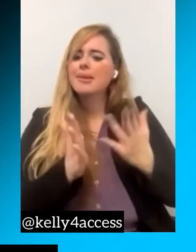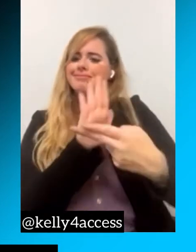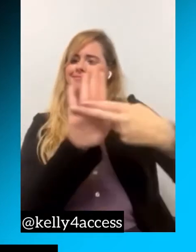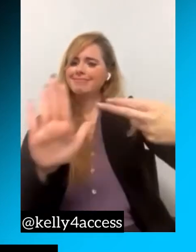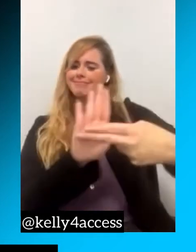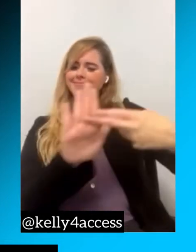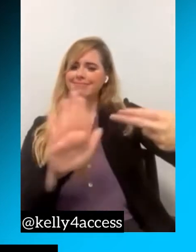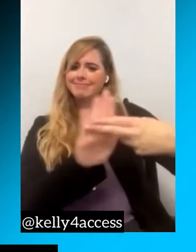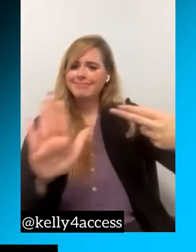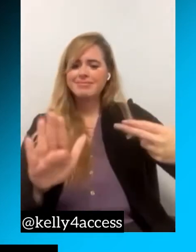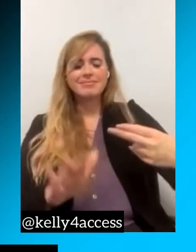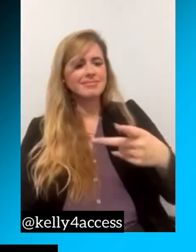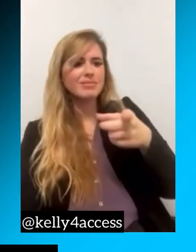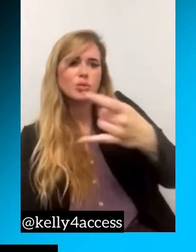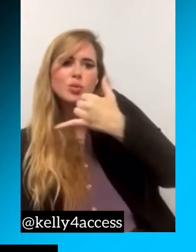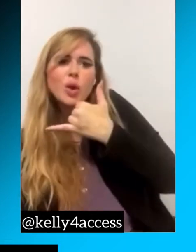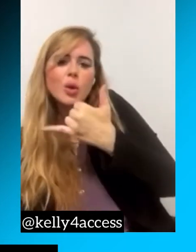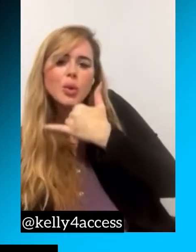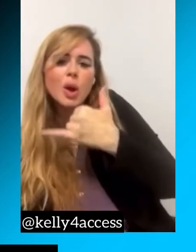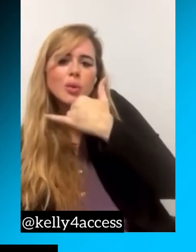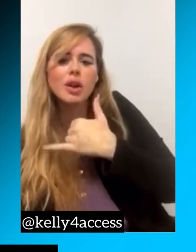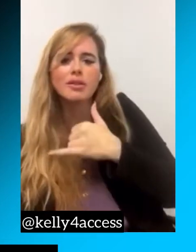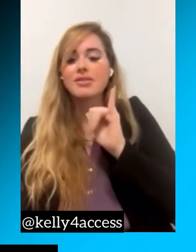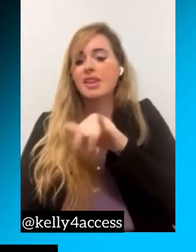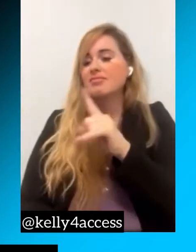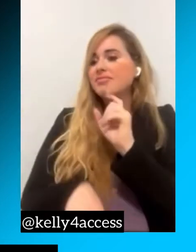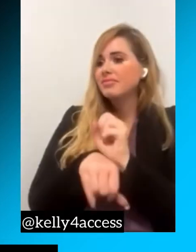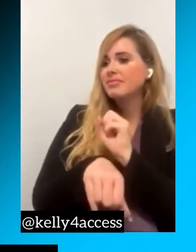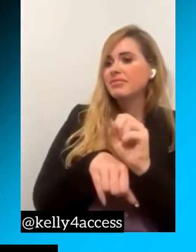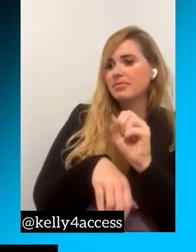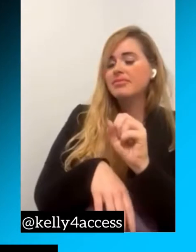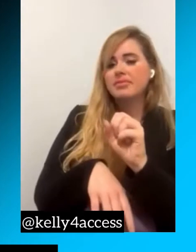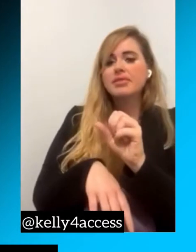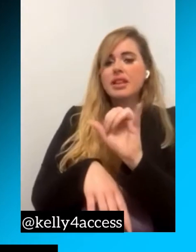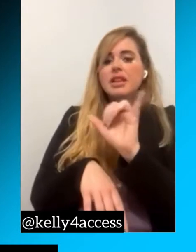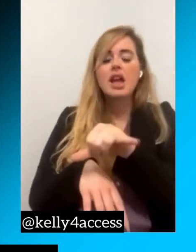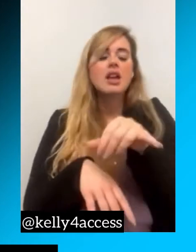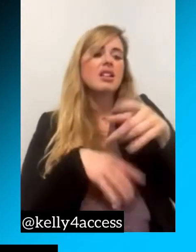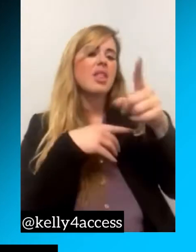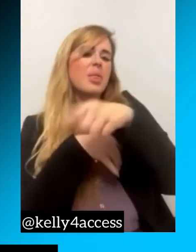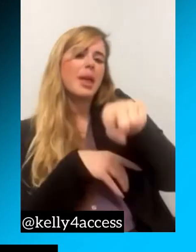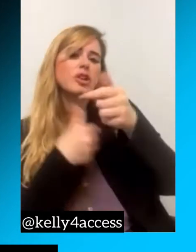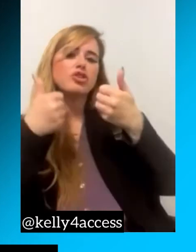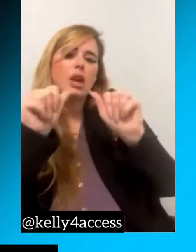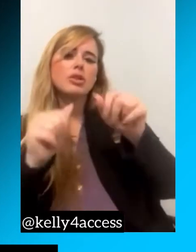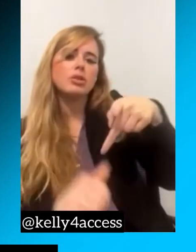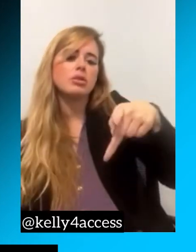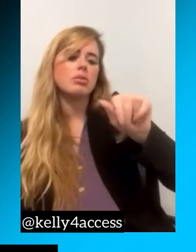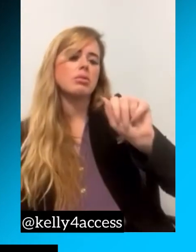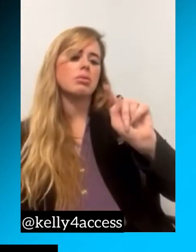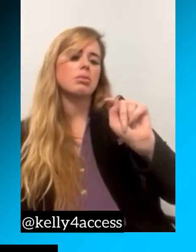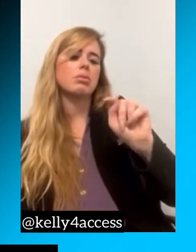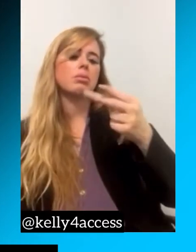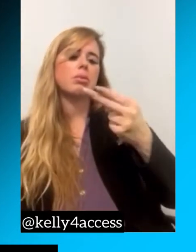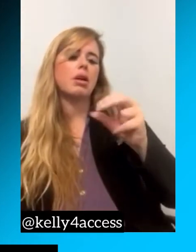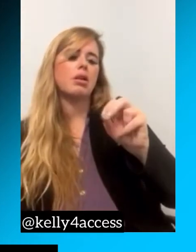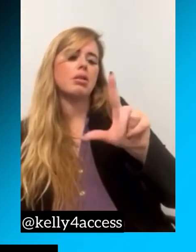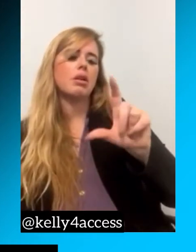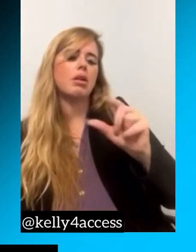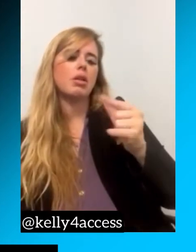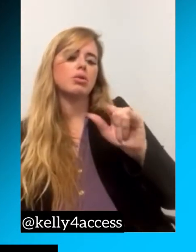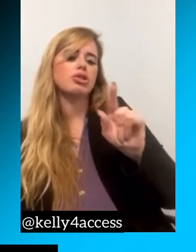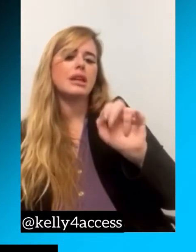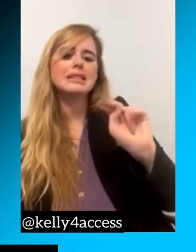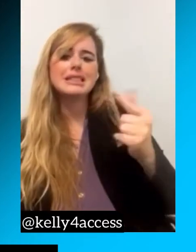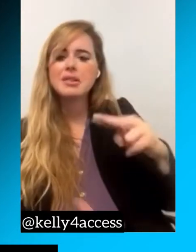structure. And What does pathologizing mean? pathologizing means labeling it as an illness or